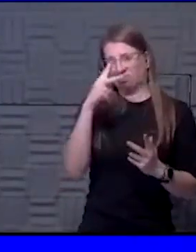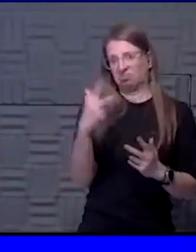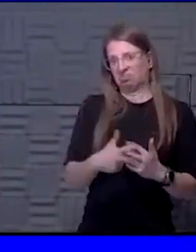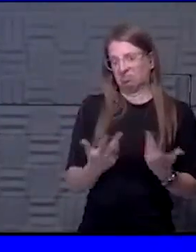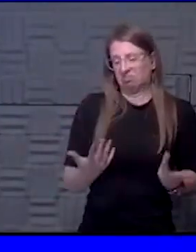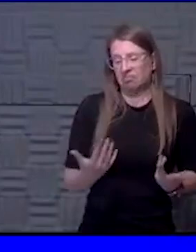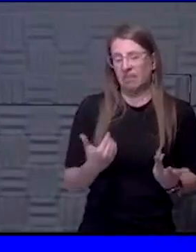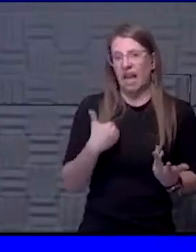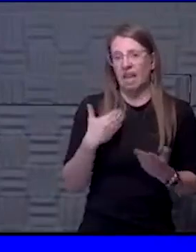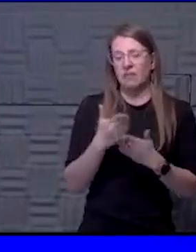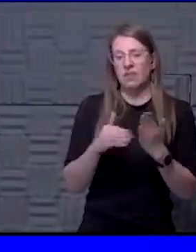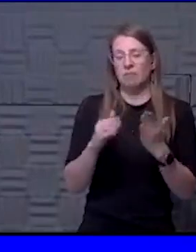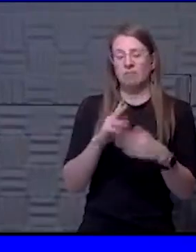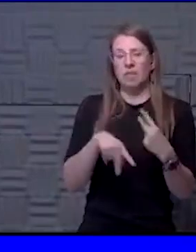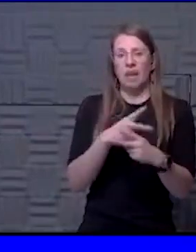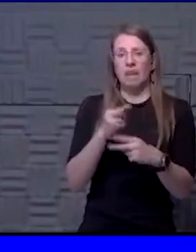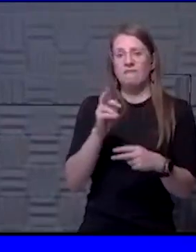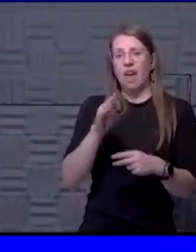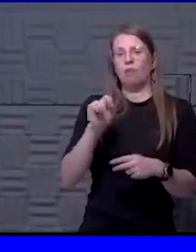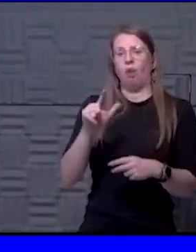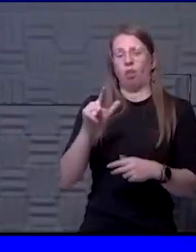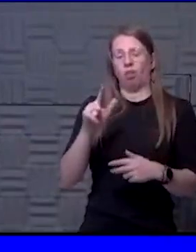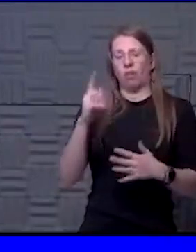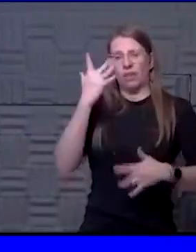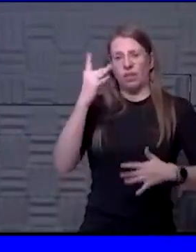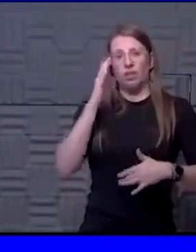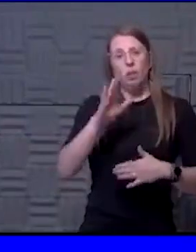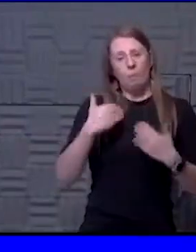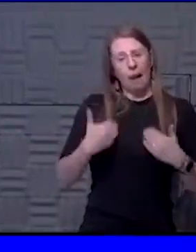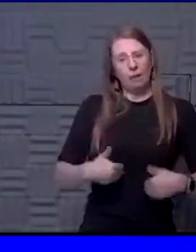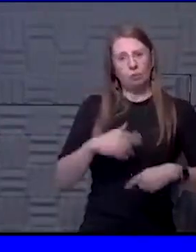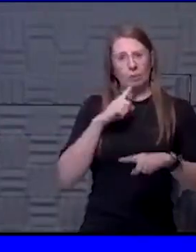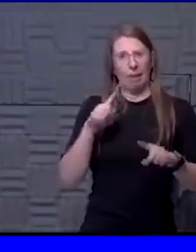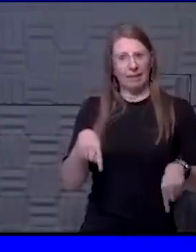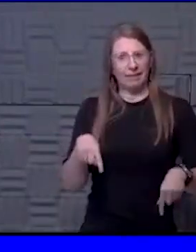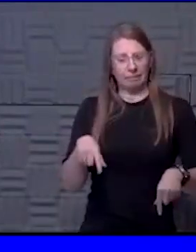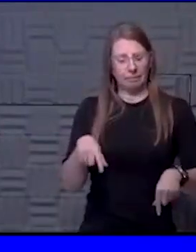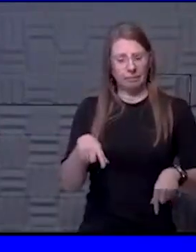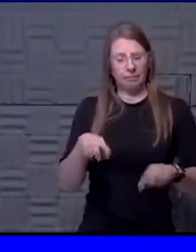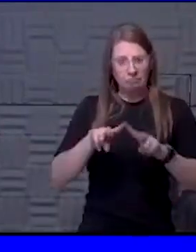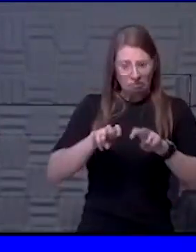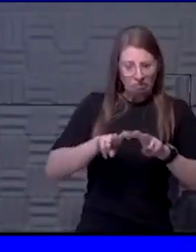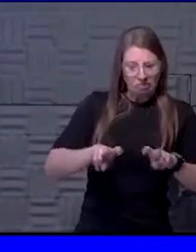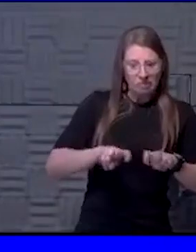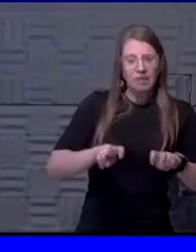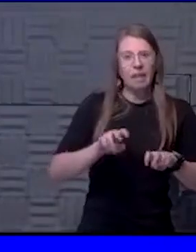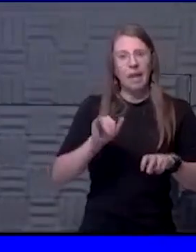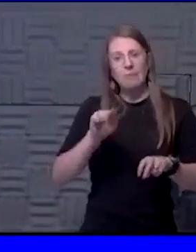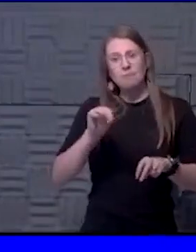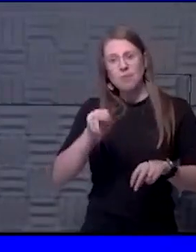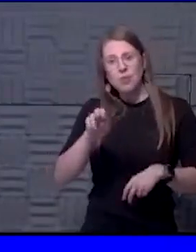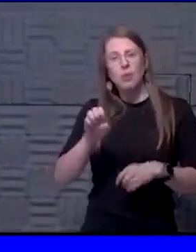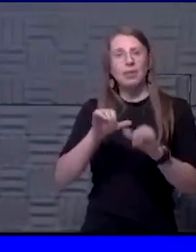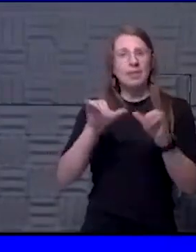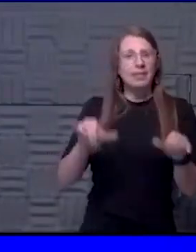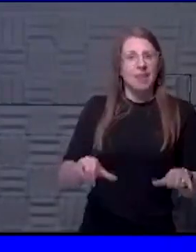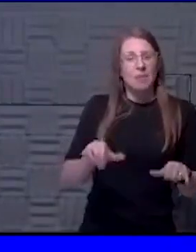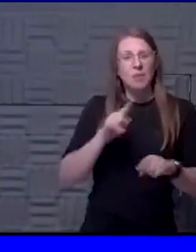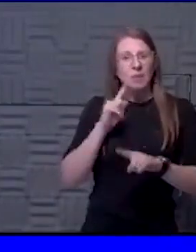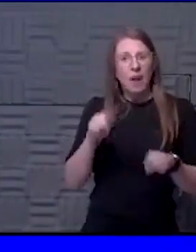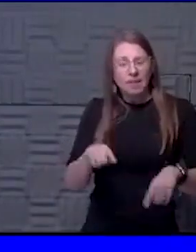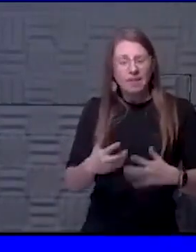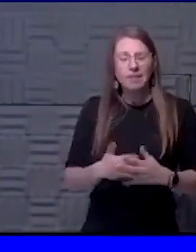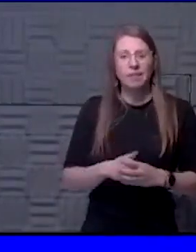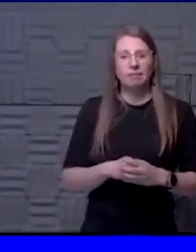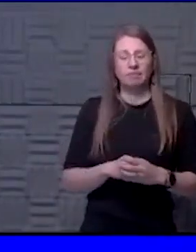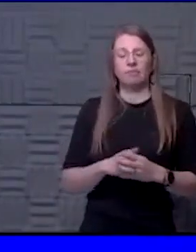you have some sort of viral illness, which, your body's responding to. That immune system response is coming and making you